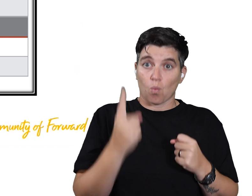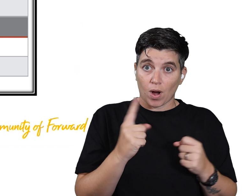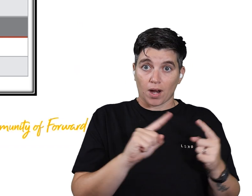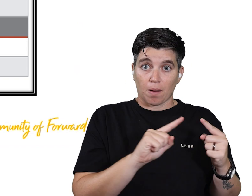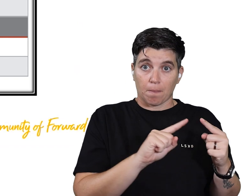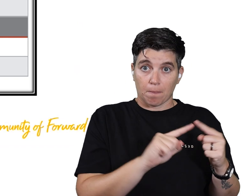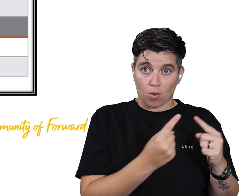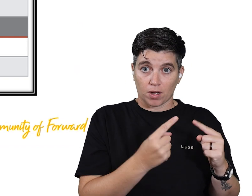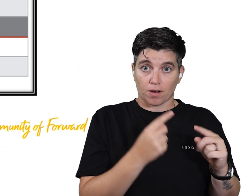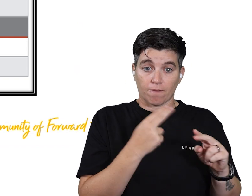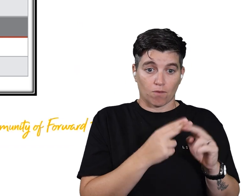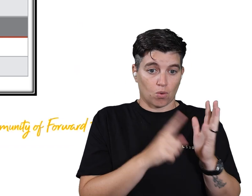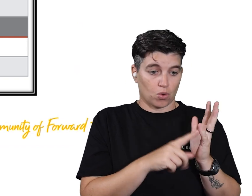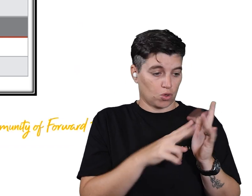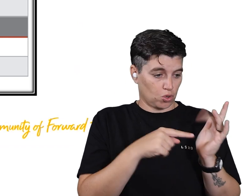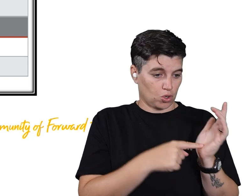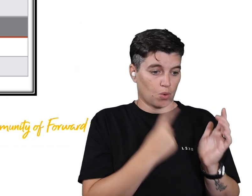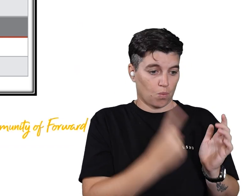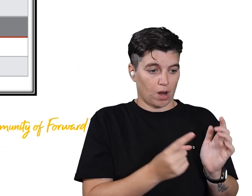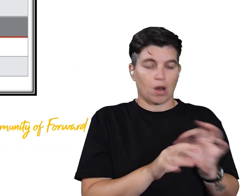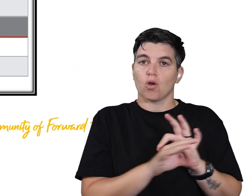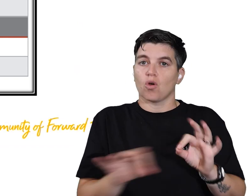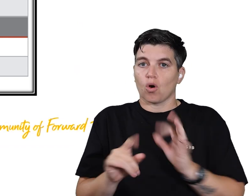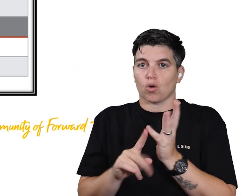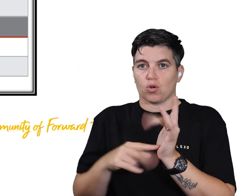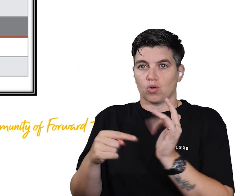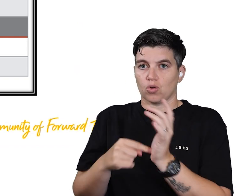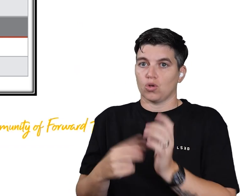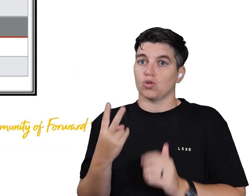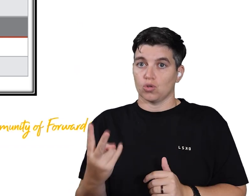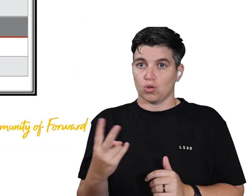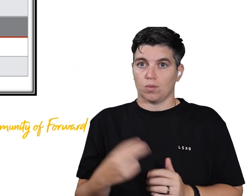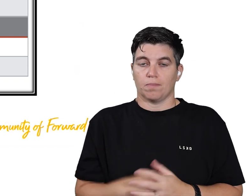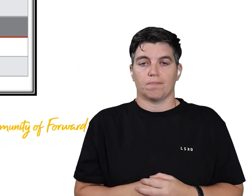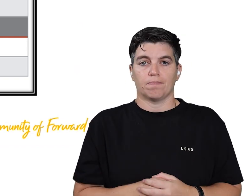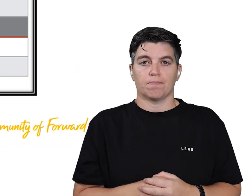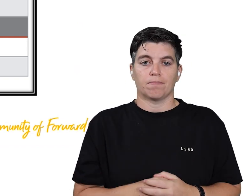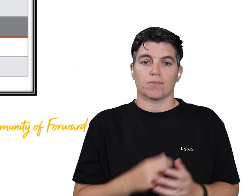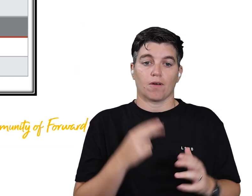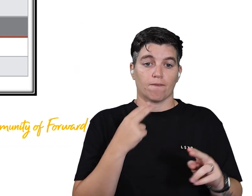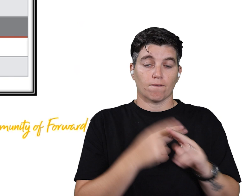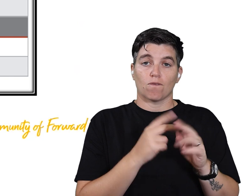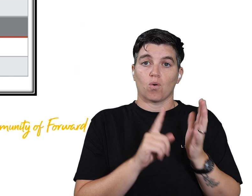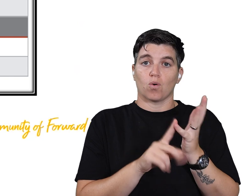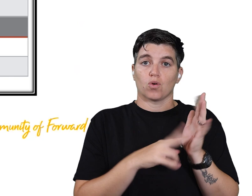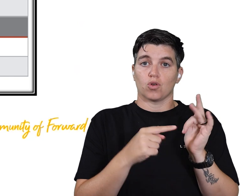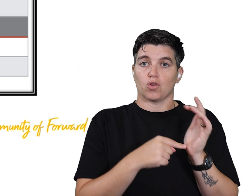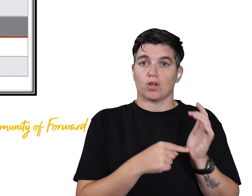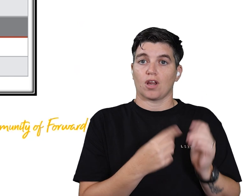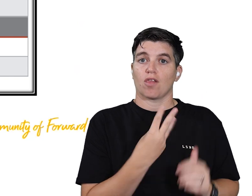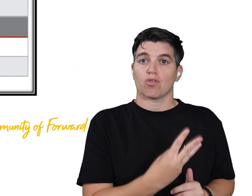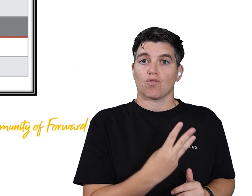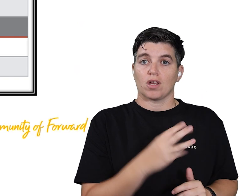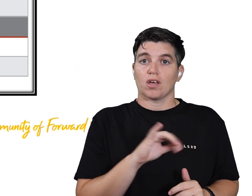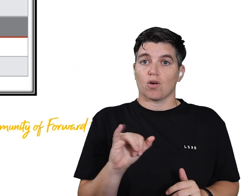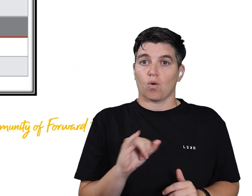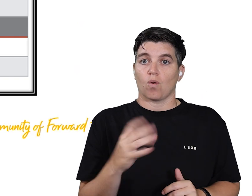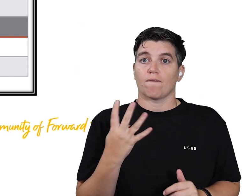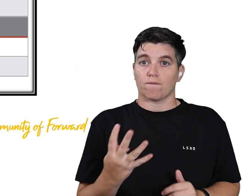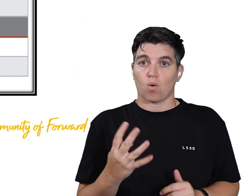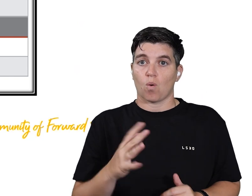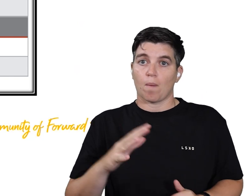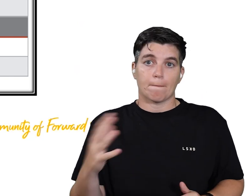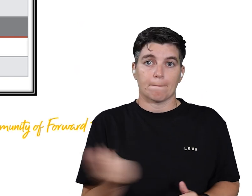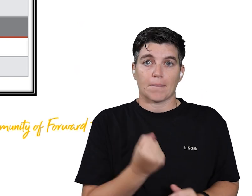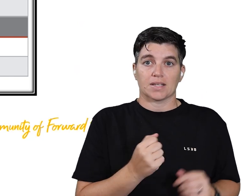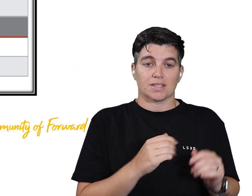not for the other. However, for Units 3 and 4, a satisfactory result must be achieved across the combined